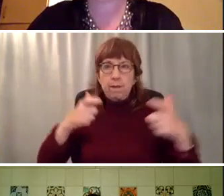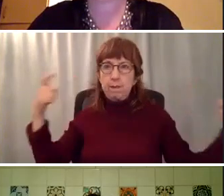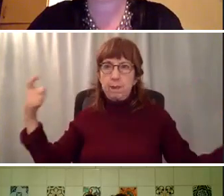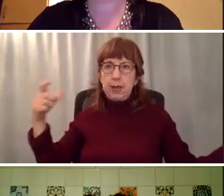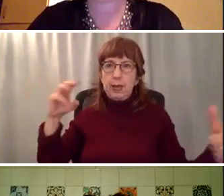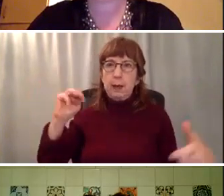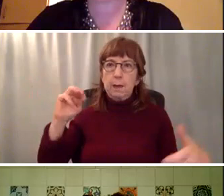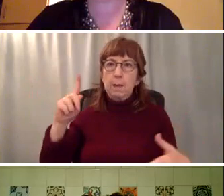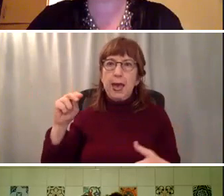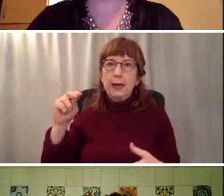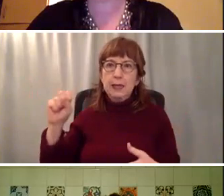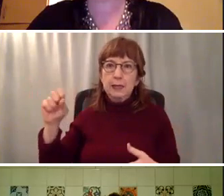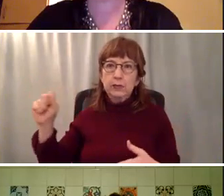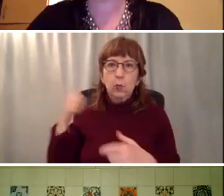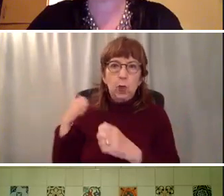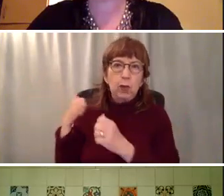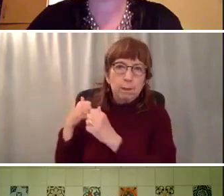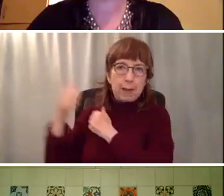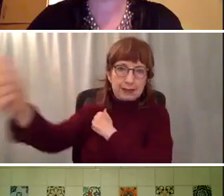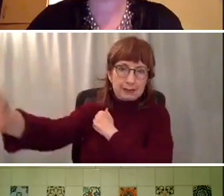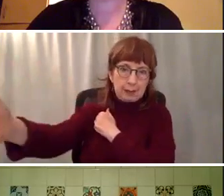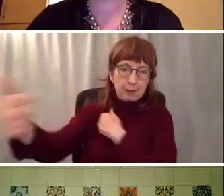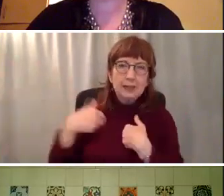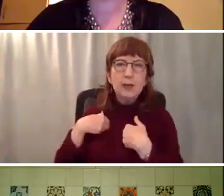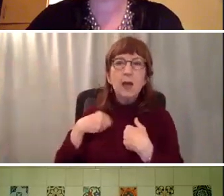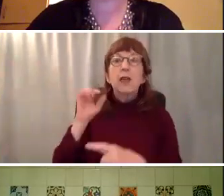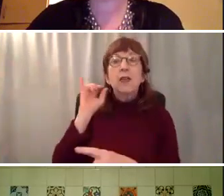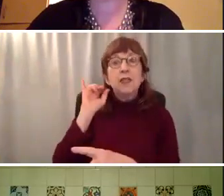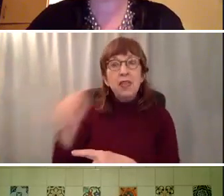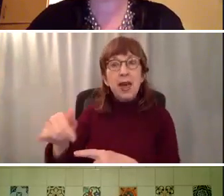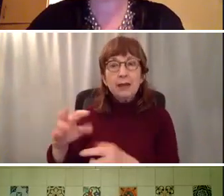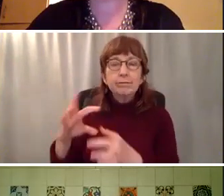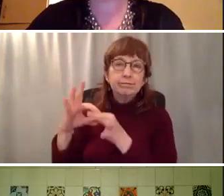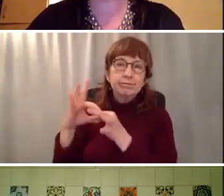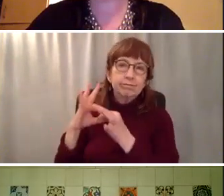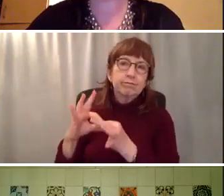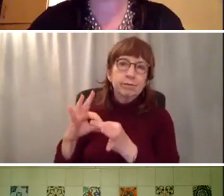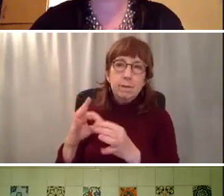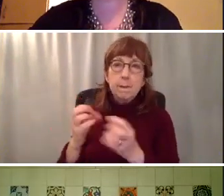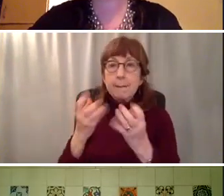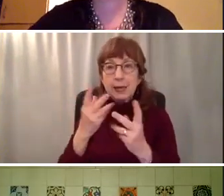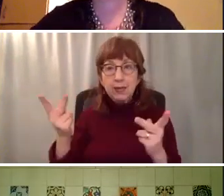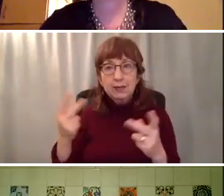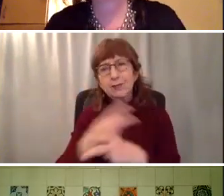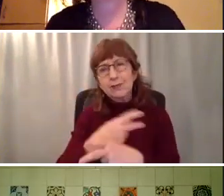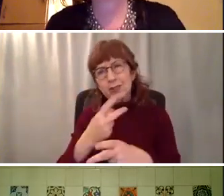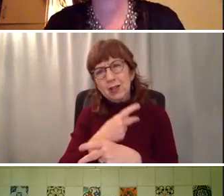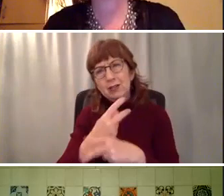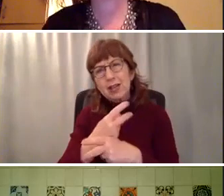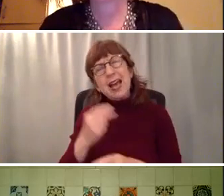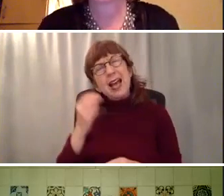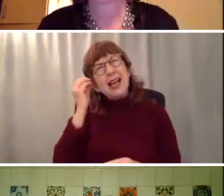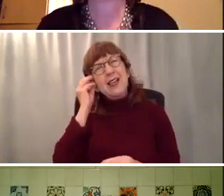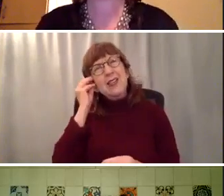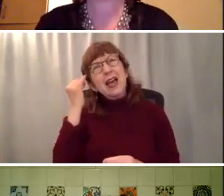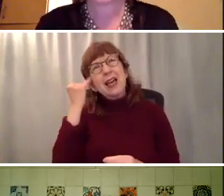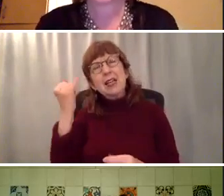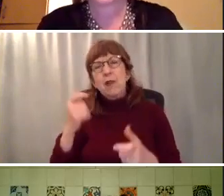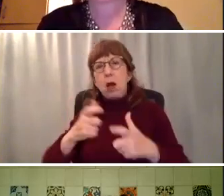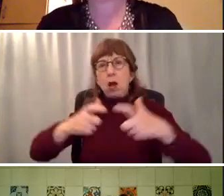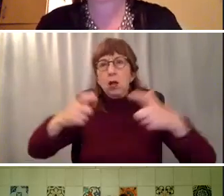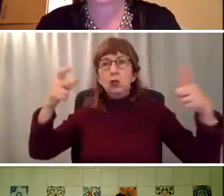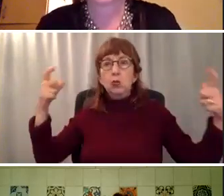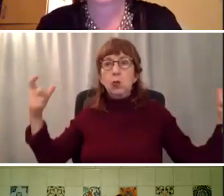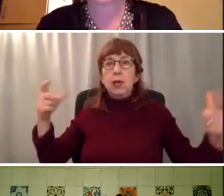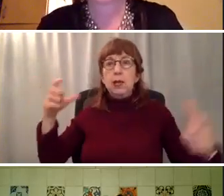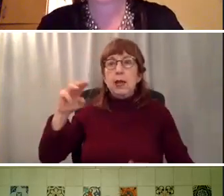And that I think really spoke to a lot of things I was trying to figure out how I felt about the idea of this great madness, this thing